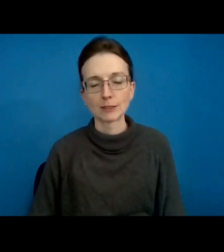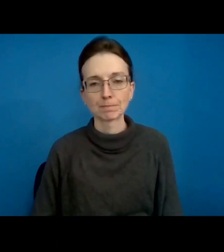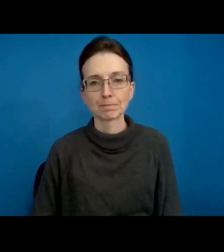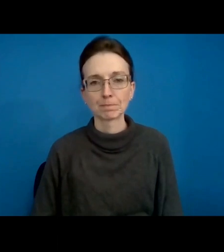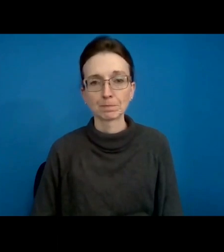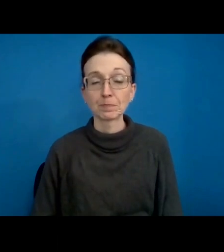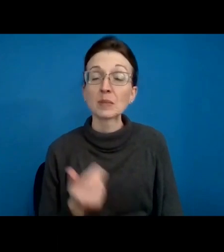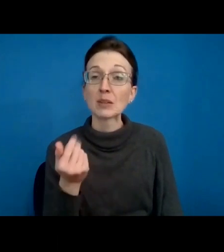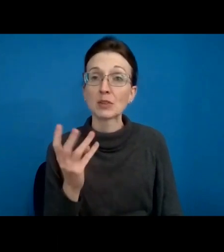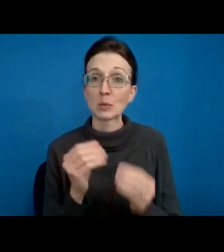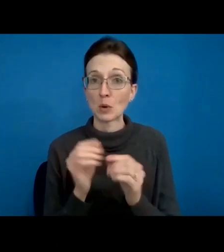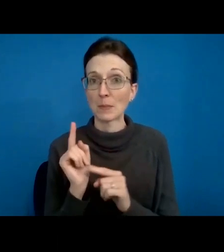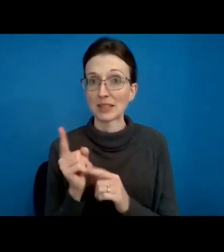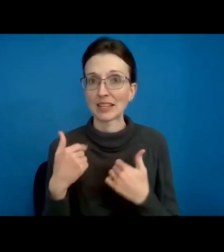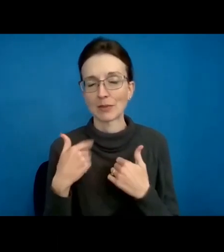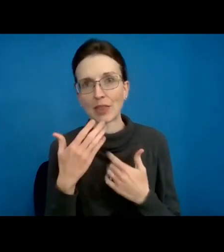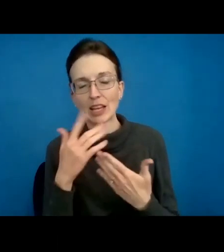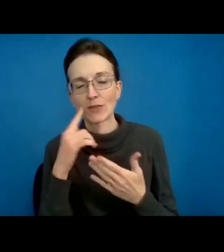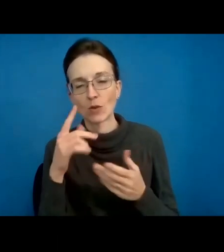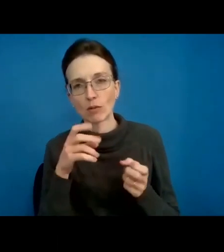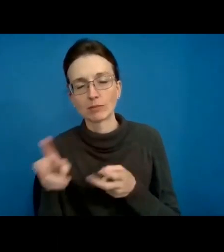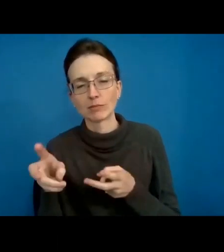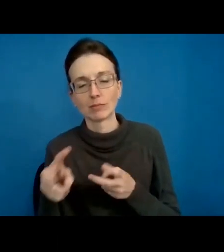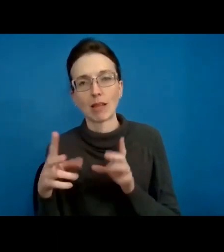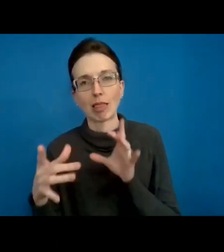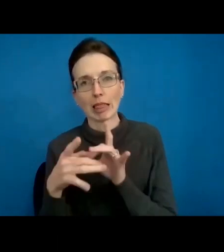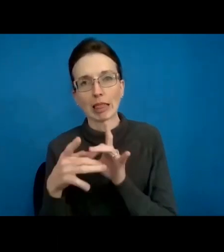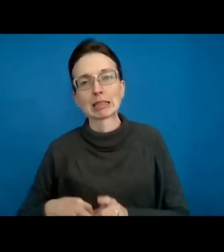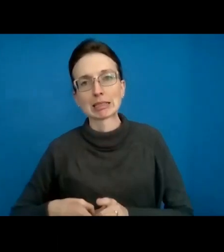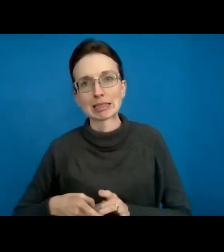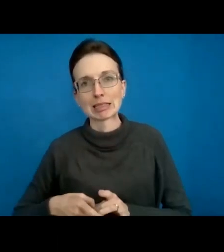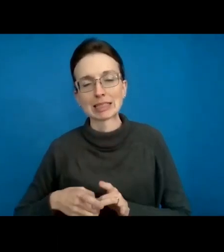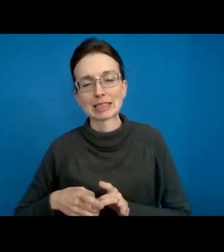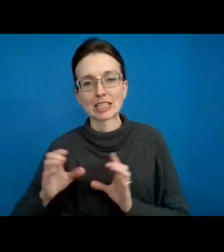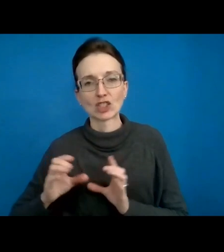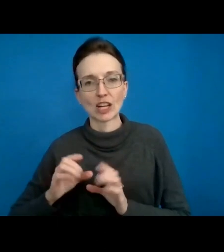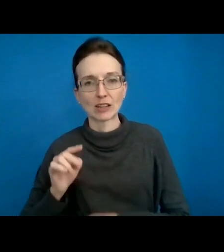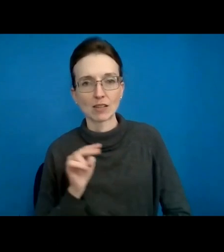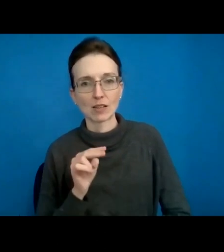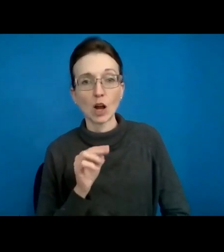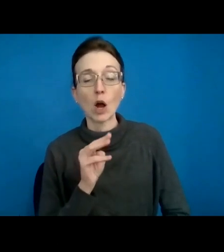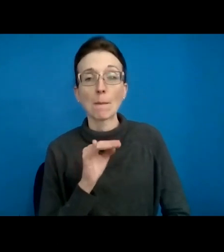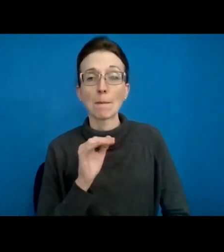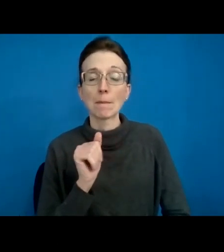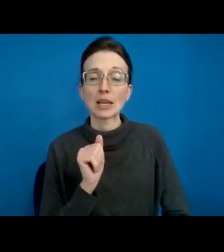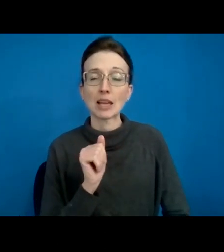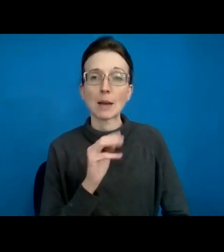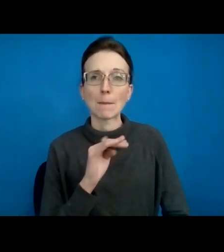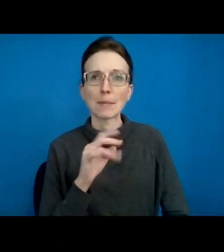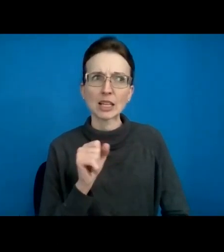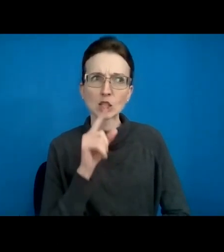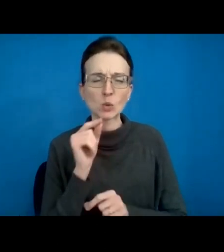minutes left. Thank you to those who are posting links to those folks in the, oh, okay, Mia Mingus does tweet. Why don't I follow